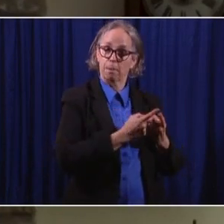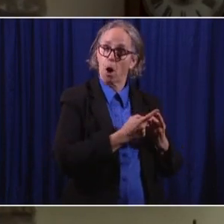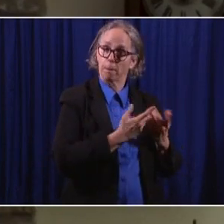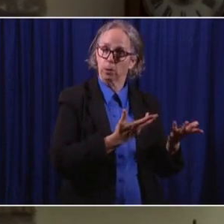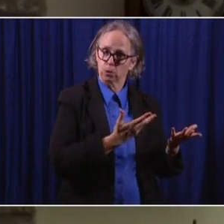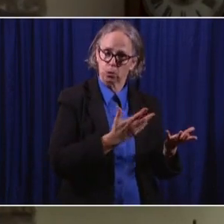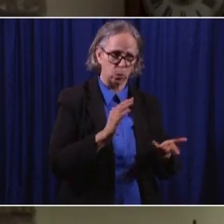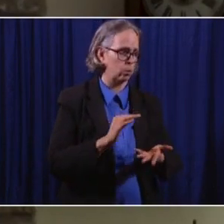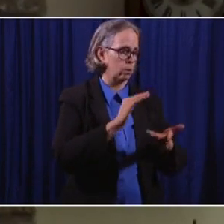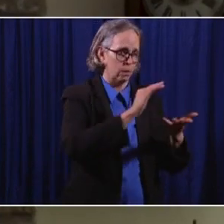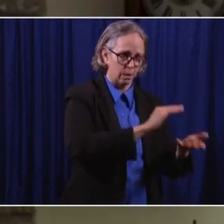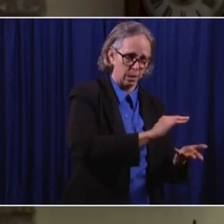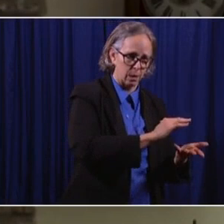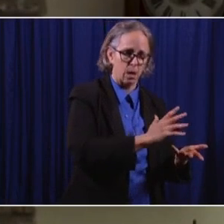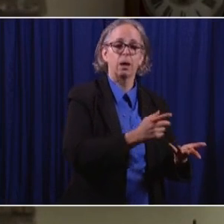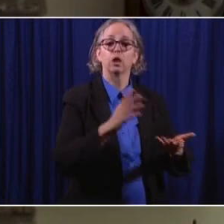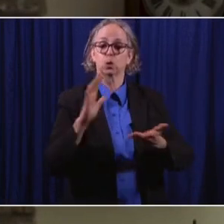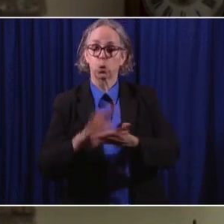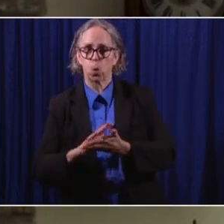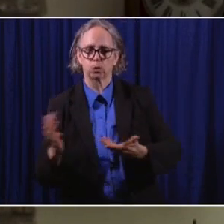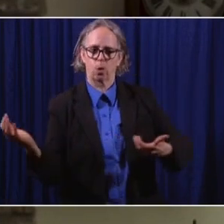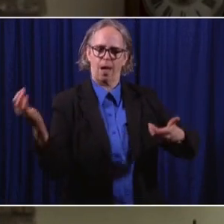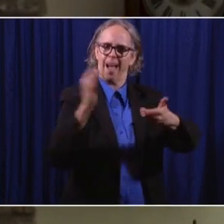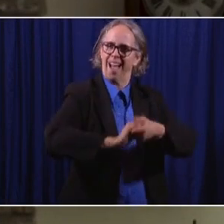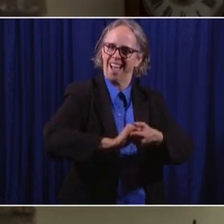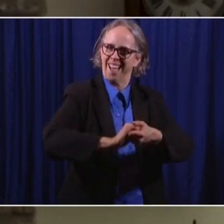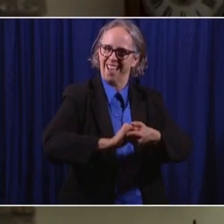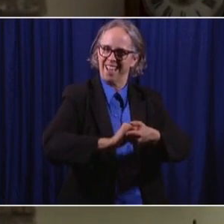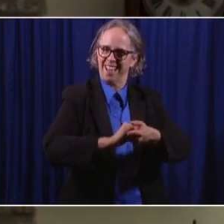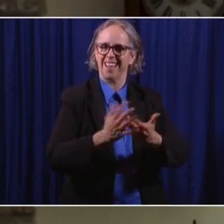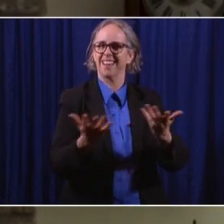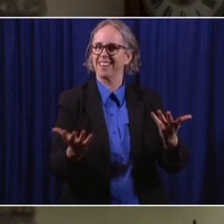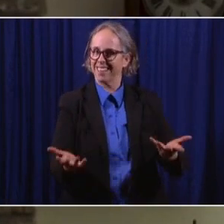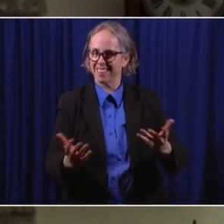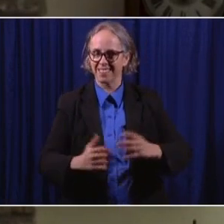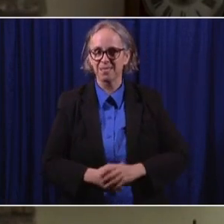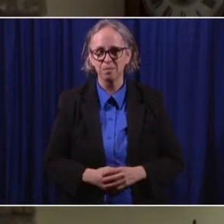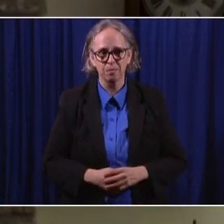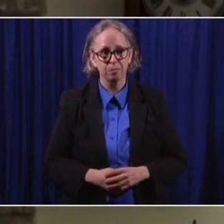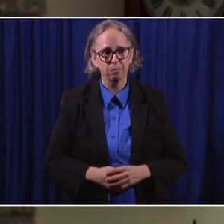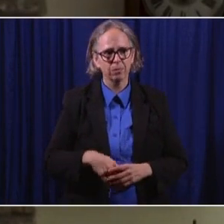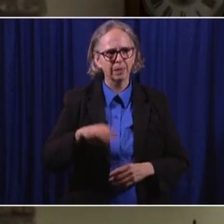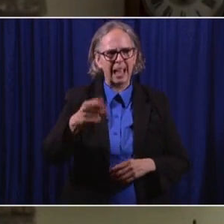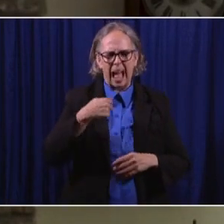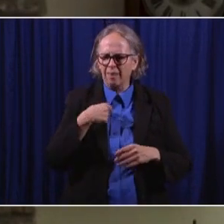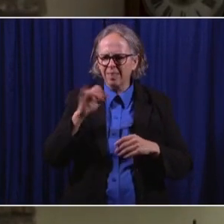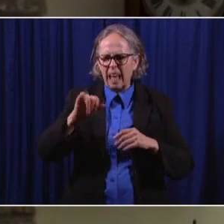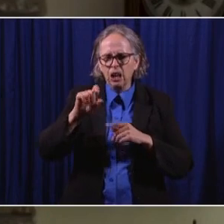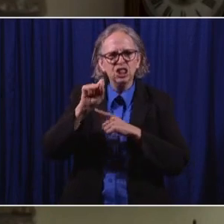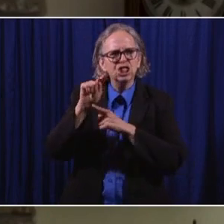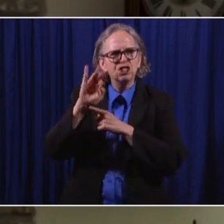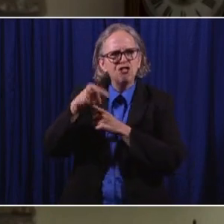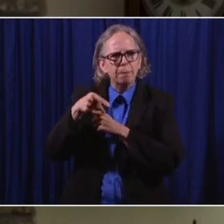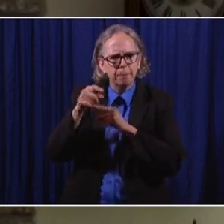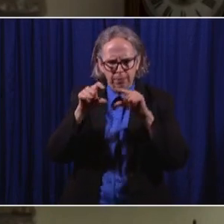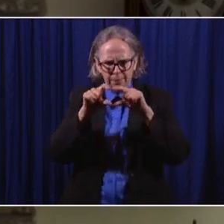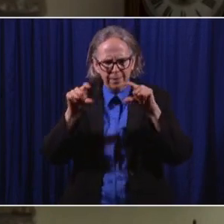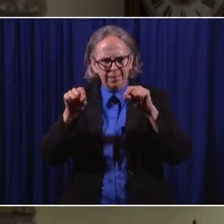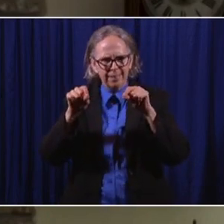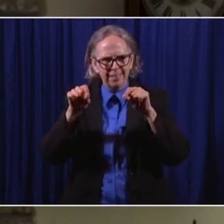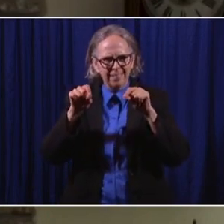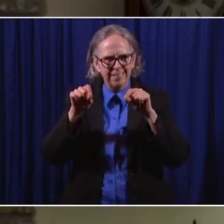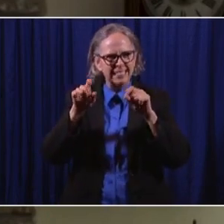with the schools. And as again, these are strip tests. These are some